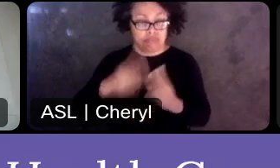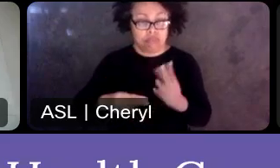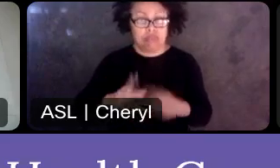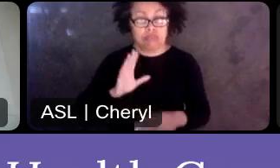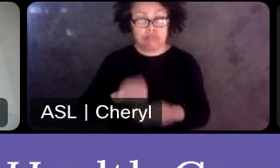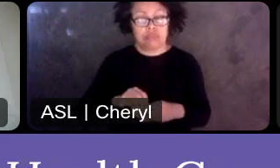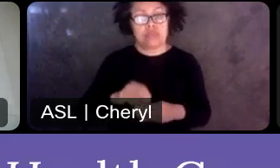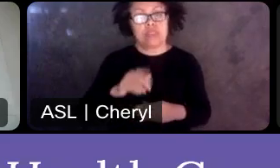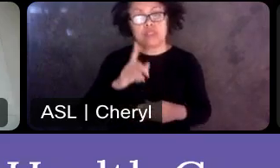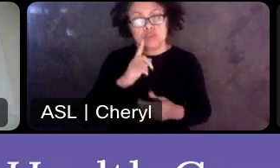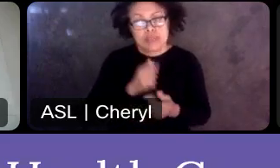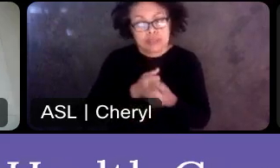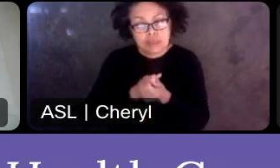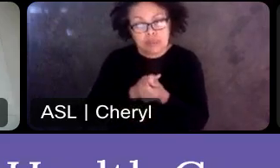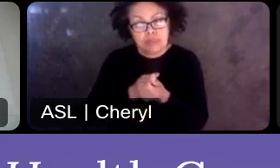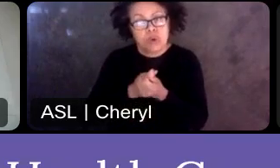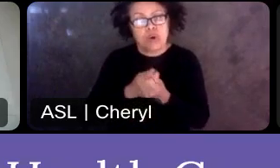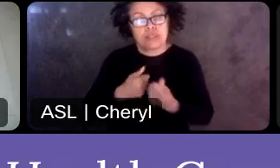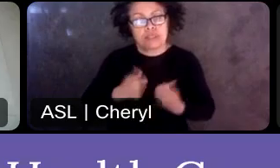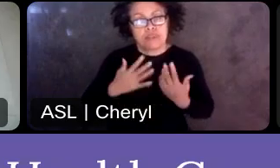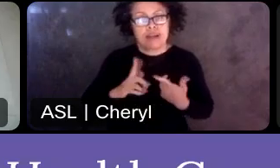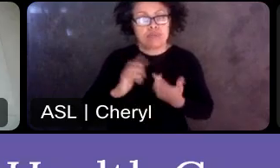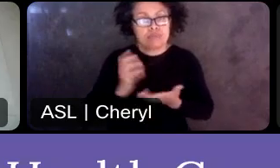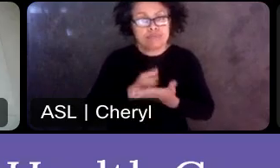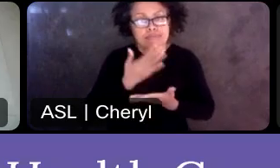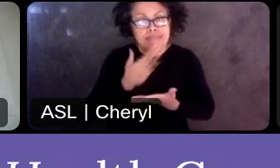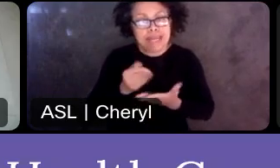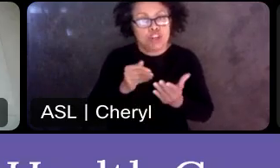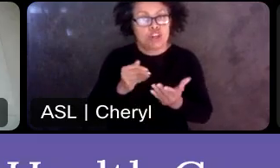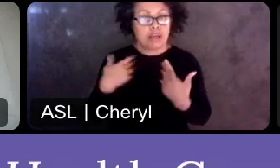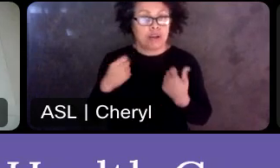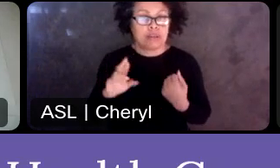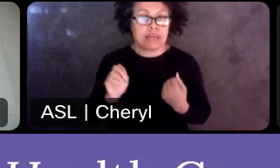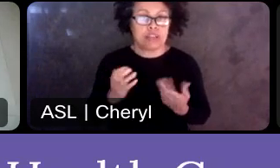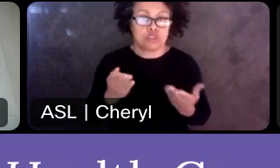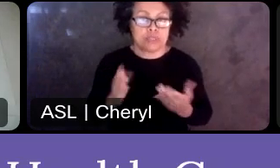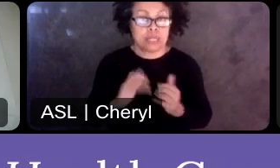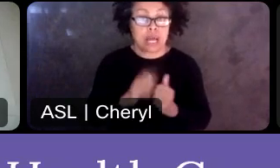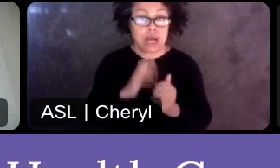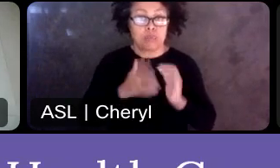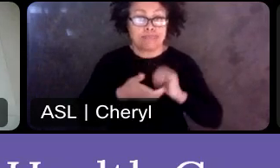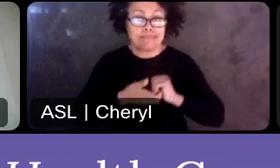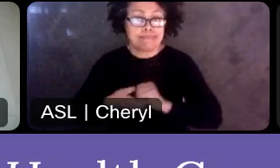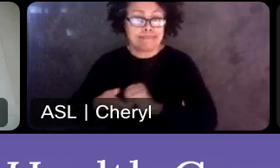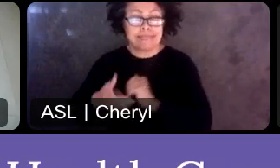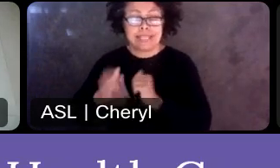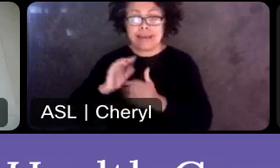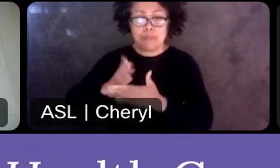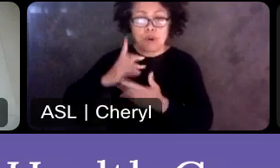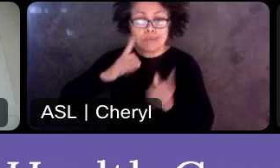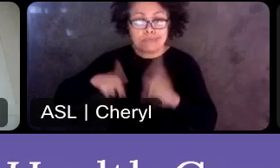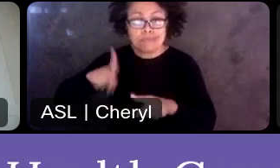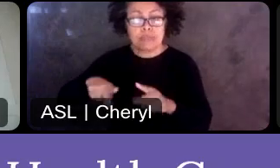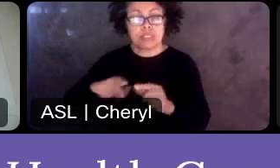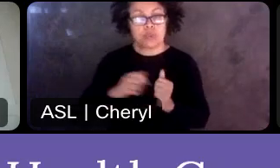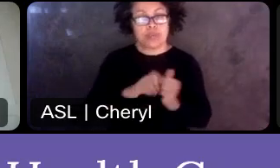supporting survivors to have better access to healthcare services through the development of collaboration and partnerships between domestic